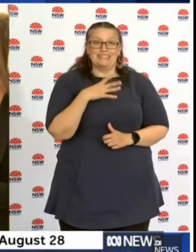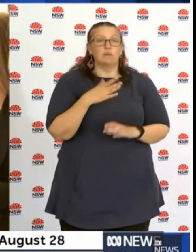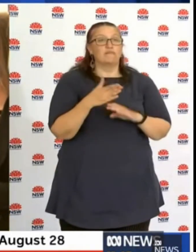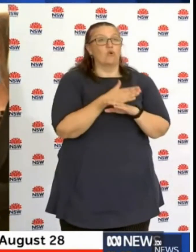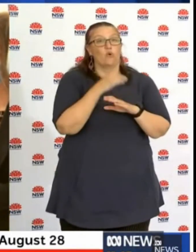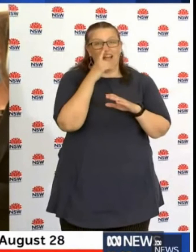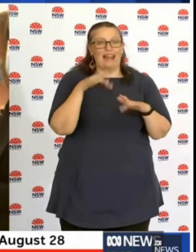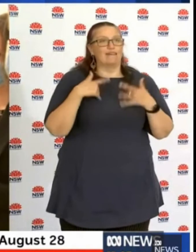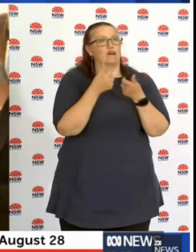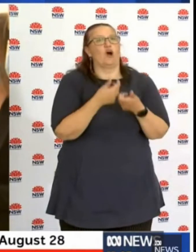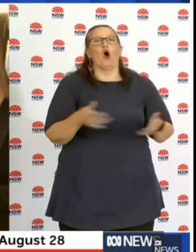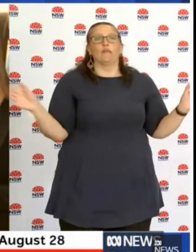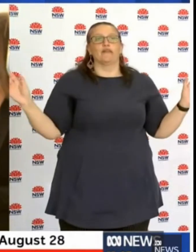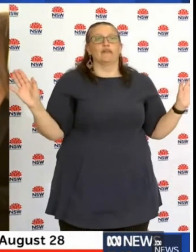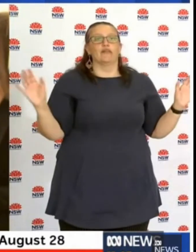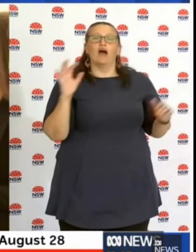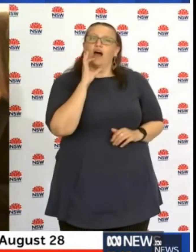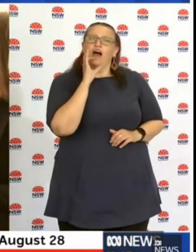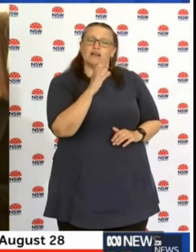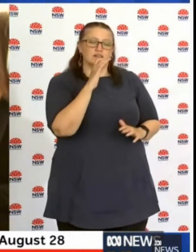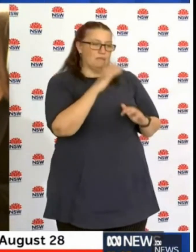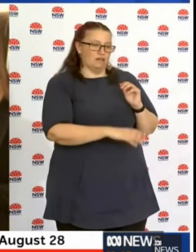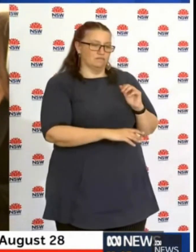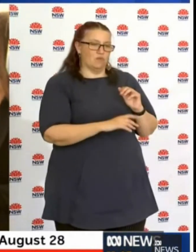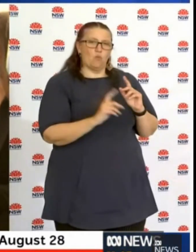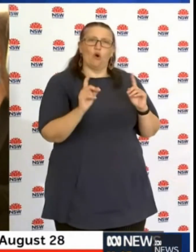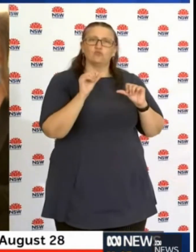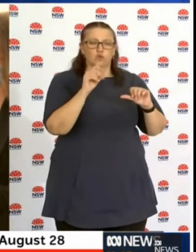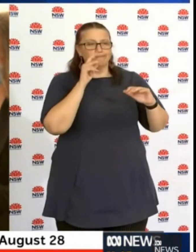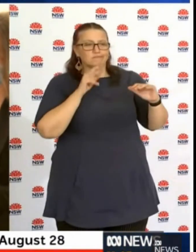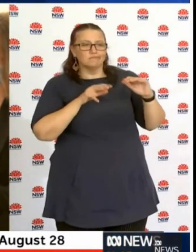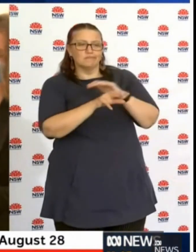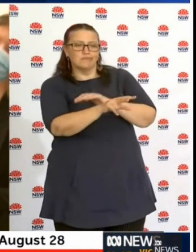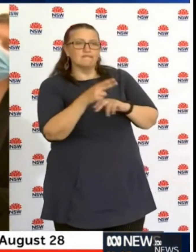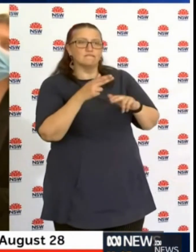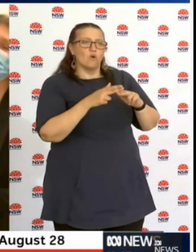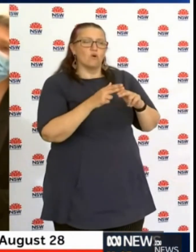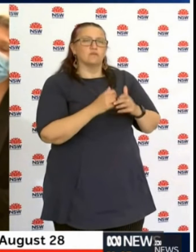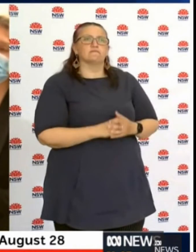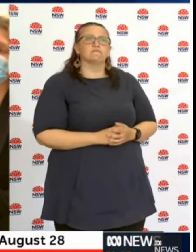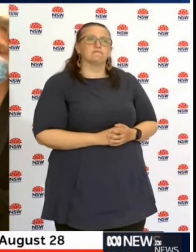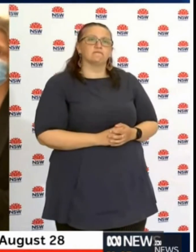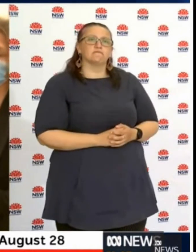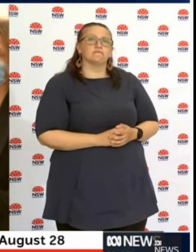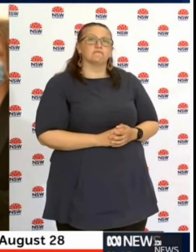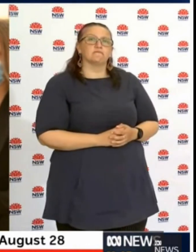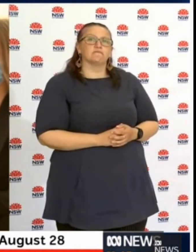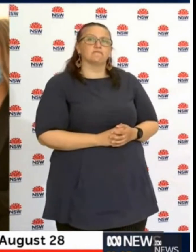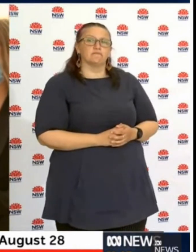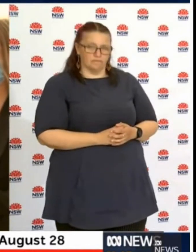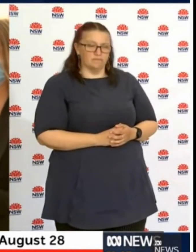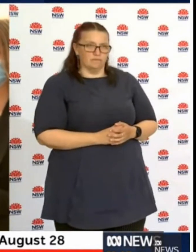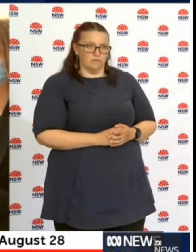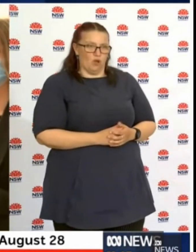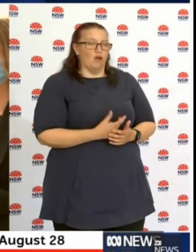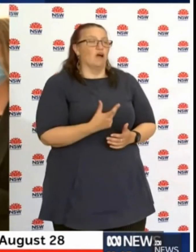vaccinated before we can live freely, but do you have any modelling surrounding how many of the public need to be vaccinated before